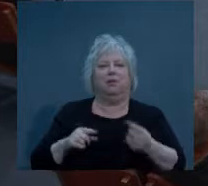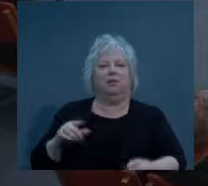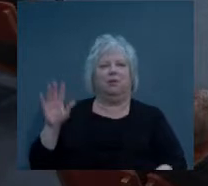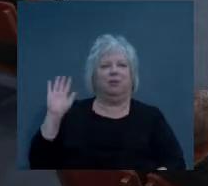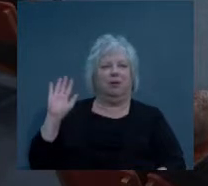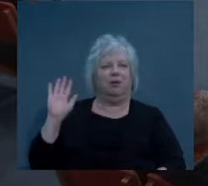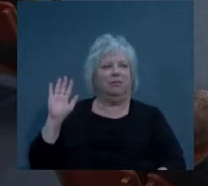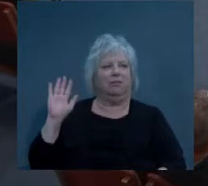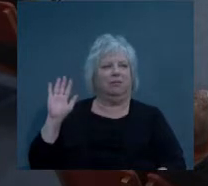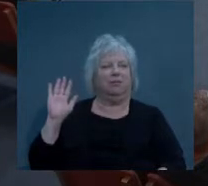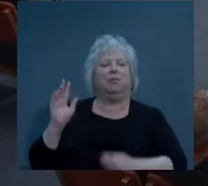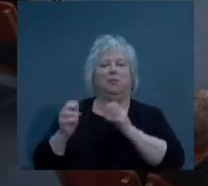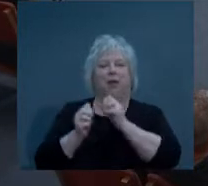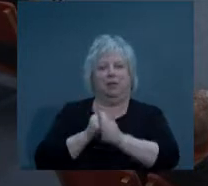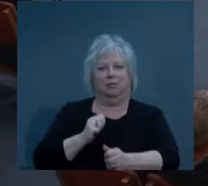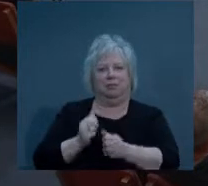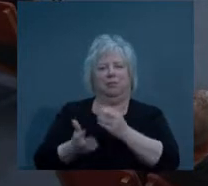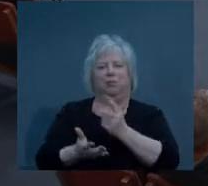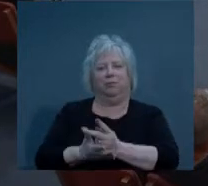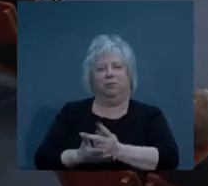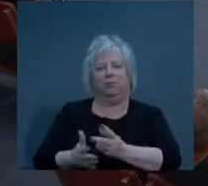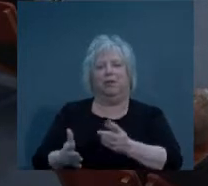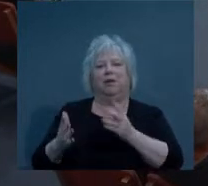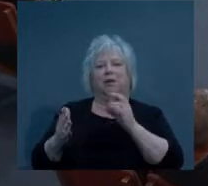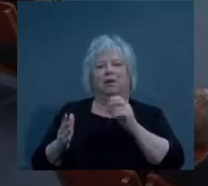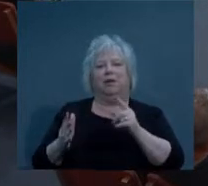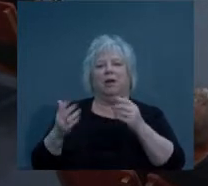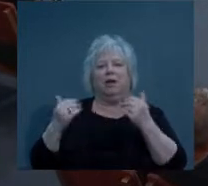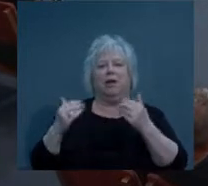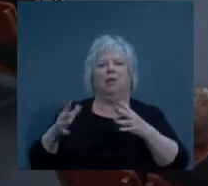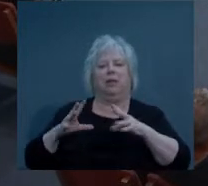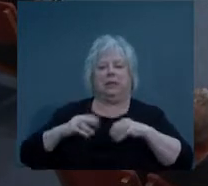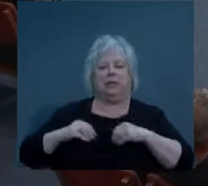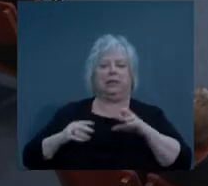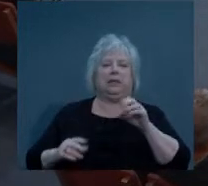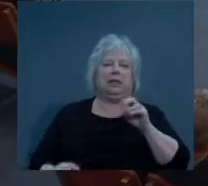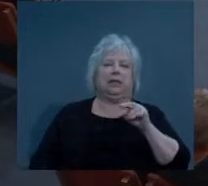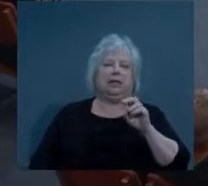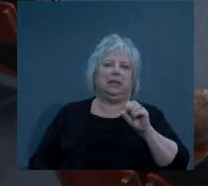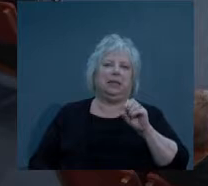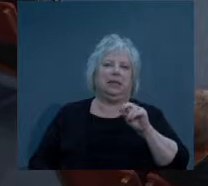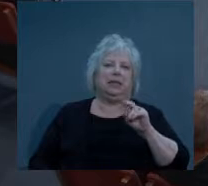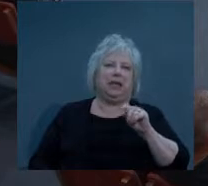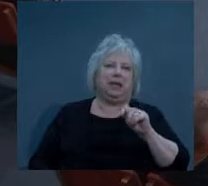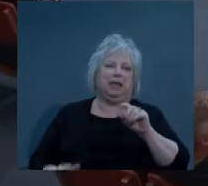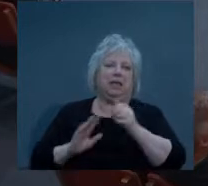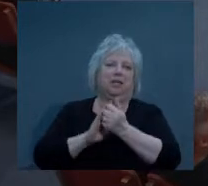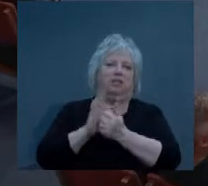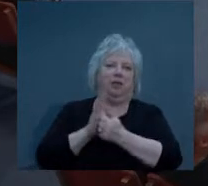opposed? Minutes are approved. Would you take us through the consent agenda, please?